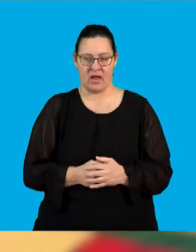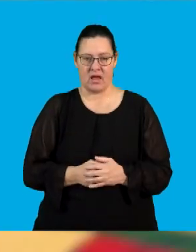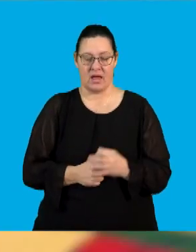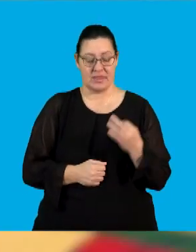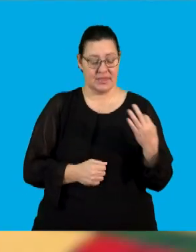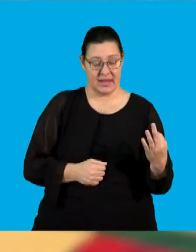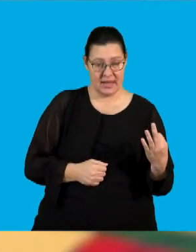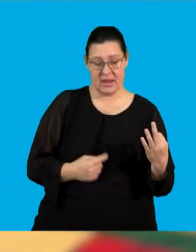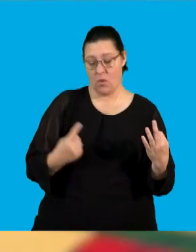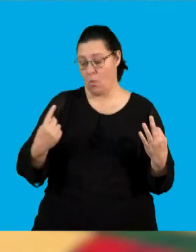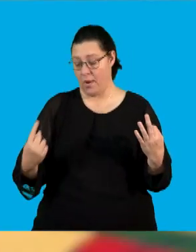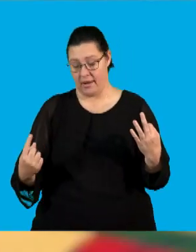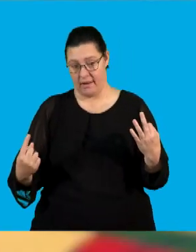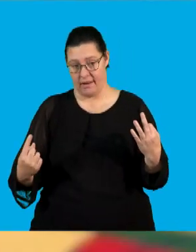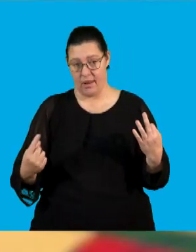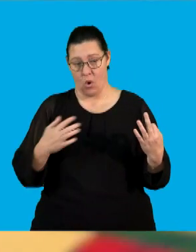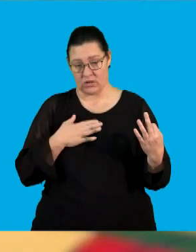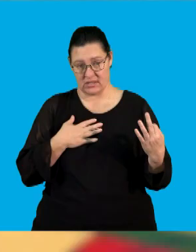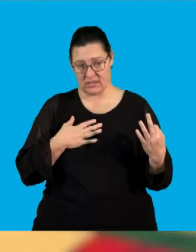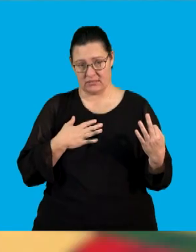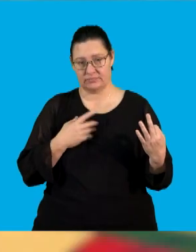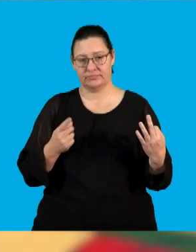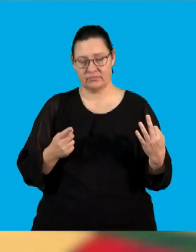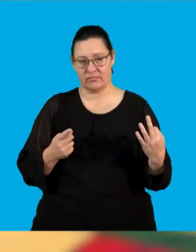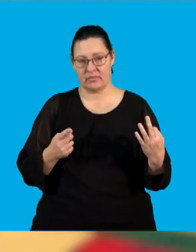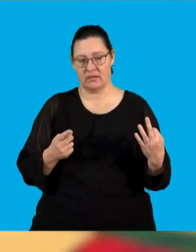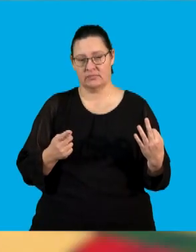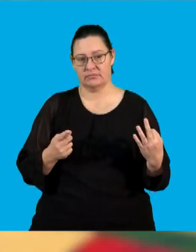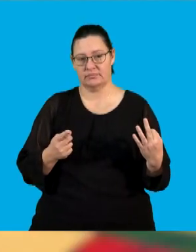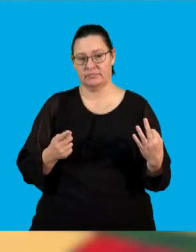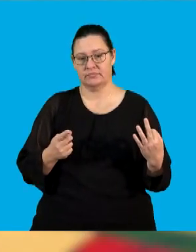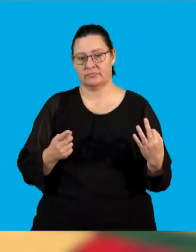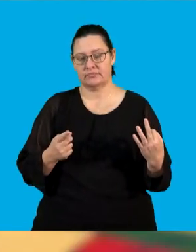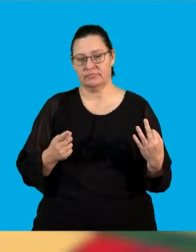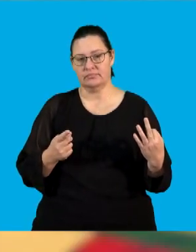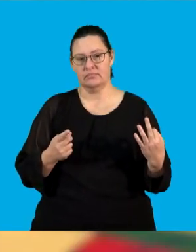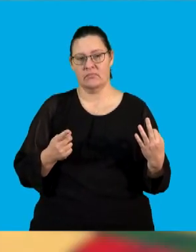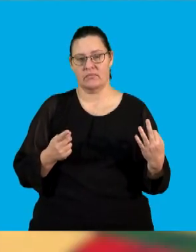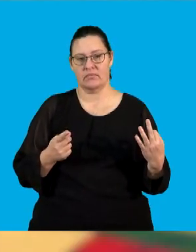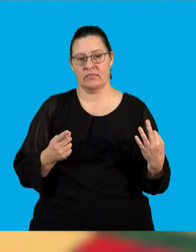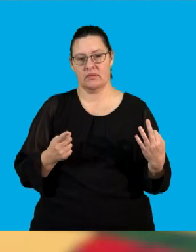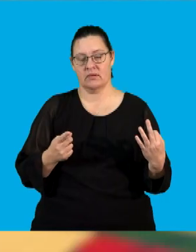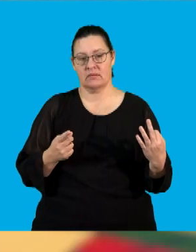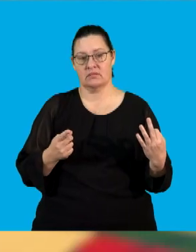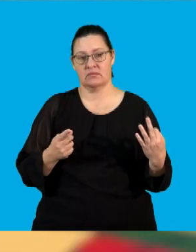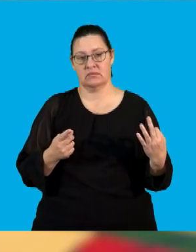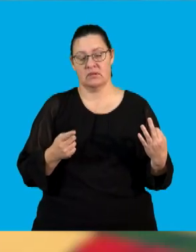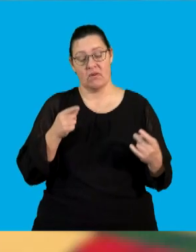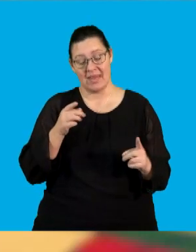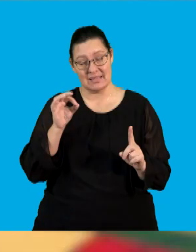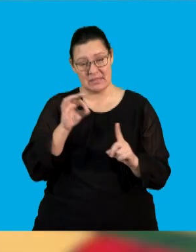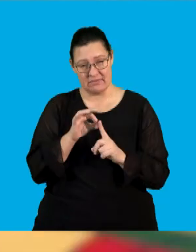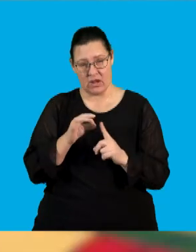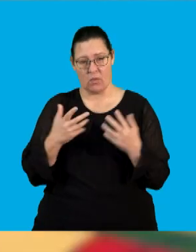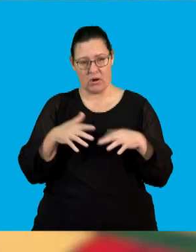3 atoms of calcium and 1 atom of oxygen, then that's not the number of the electrons or the number of